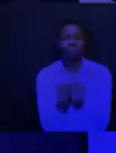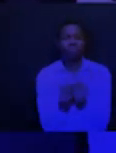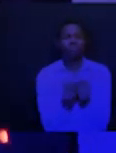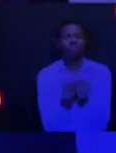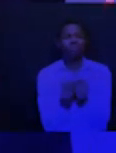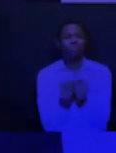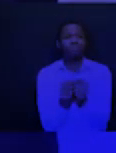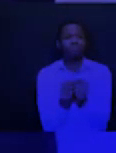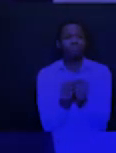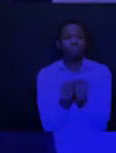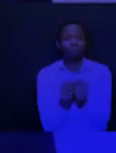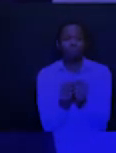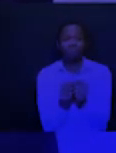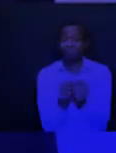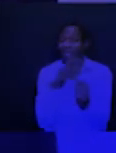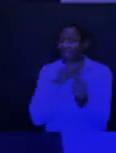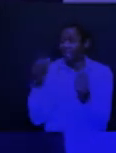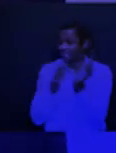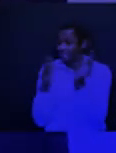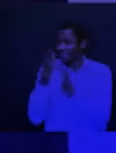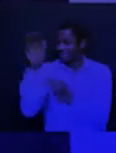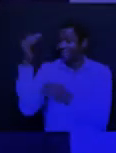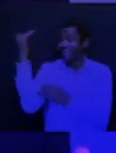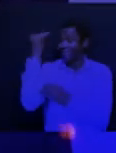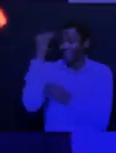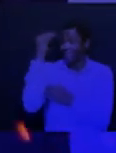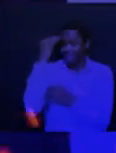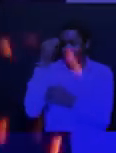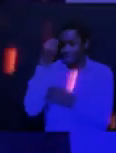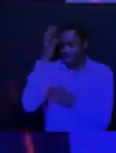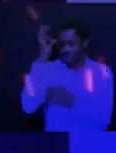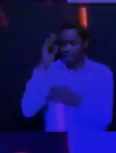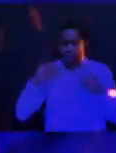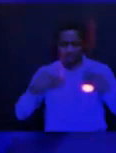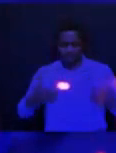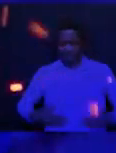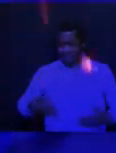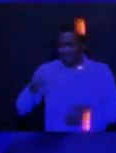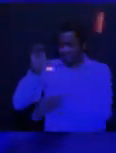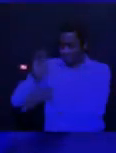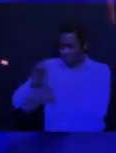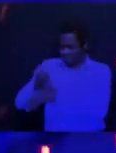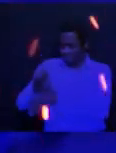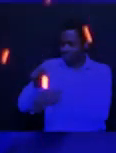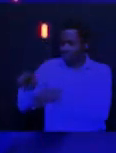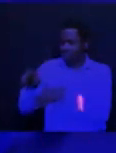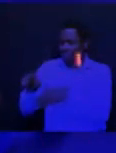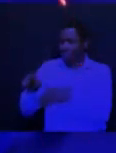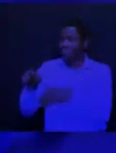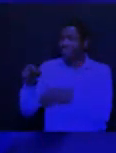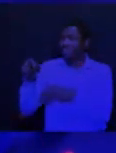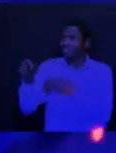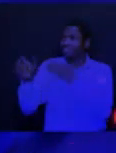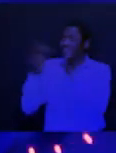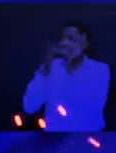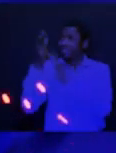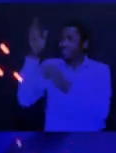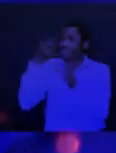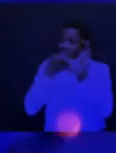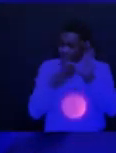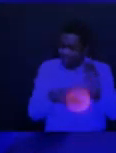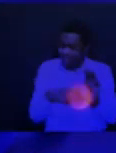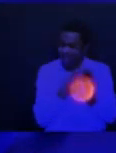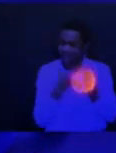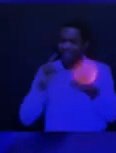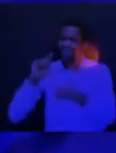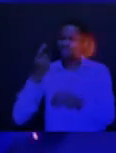And he is the head of the body, the church. He is the beginning and the firstborn among the dead, so that